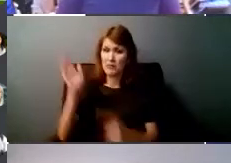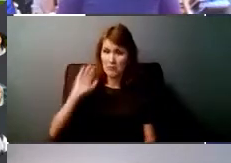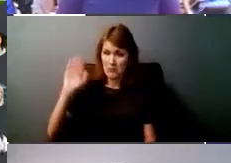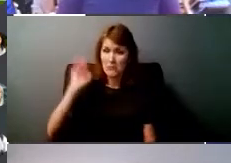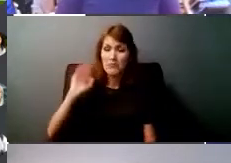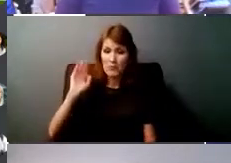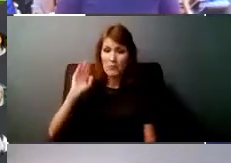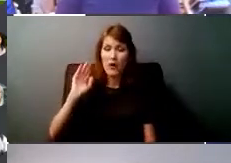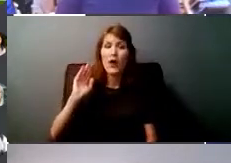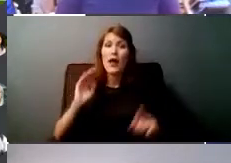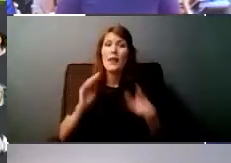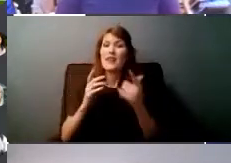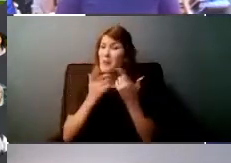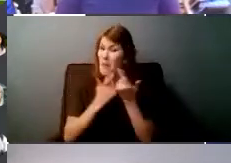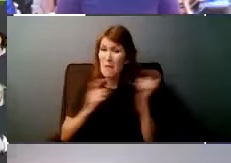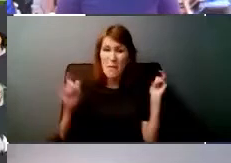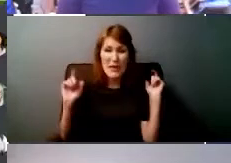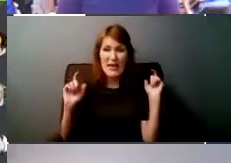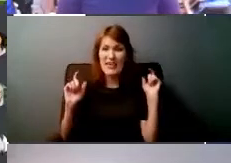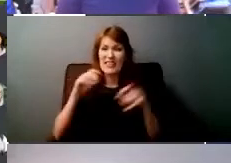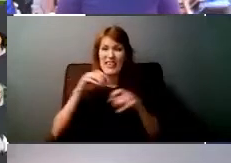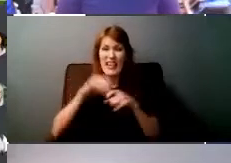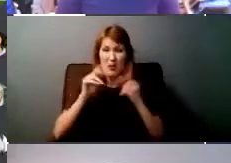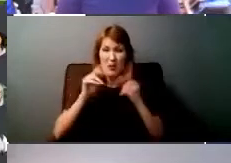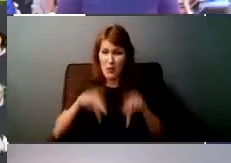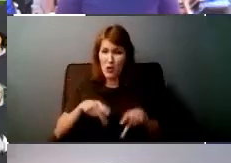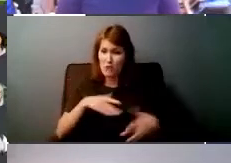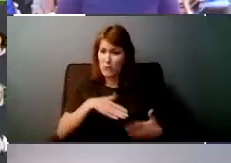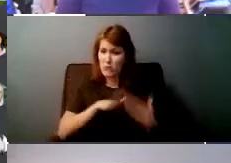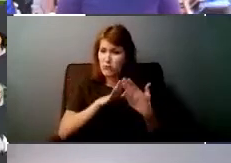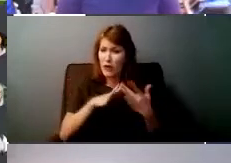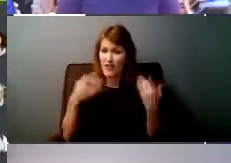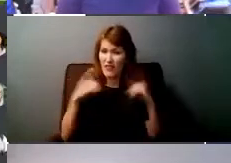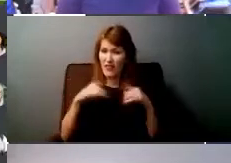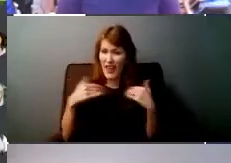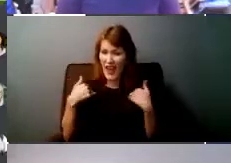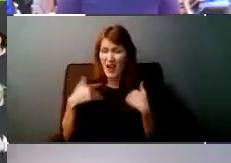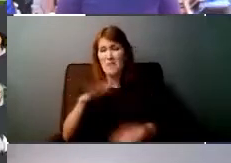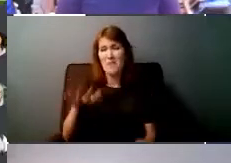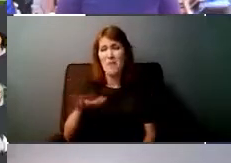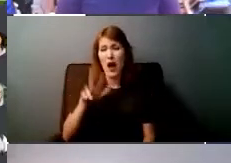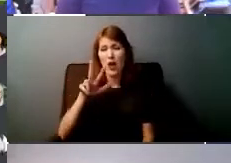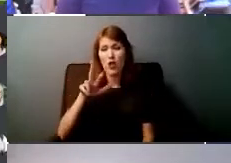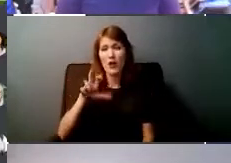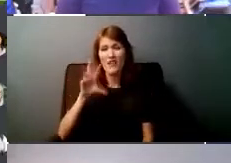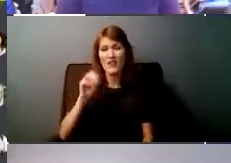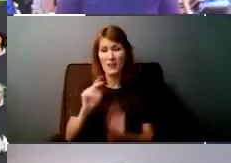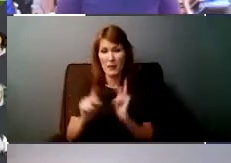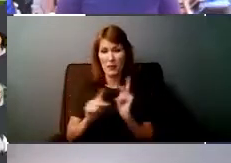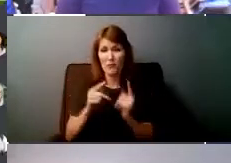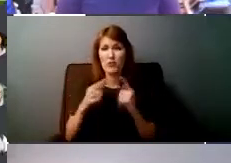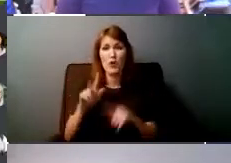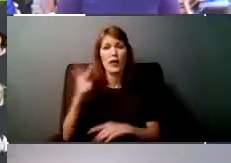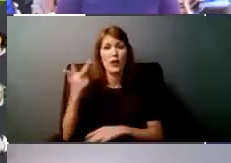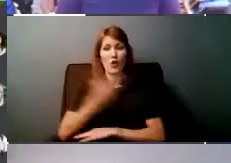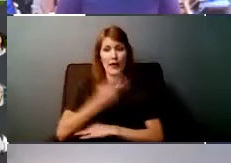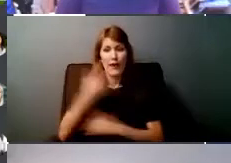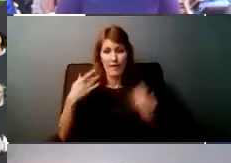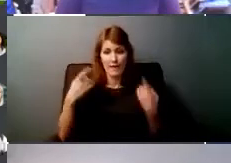biggest in-person event that it's been able to achieve has been roughly 350 people over a 3-day event.